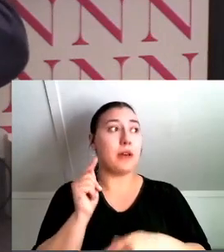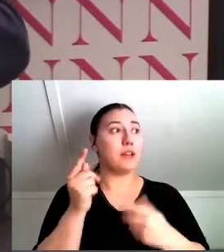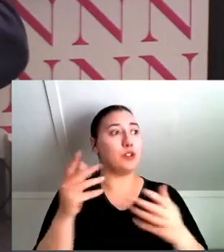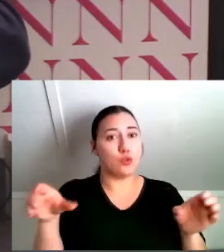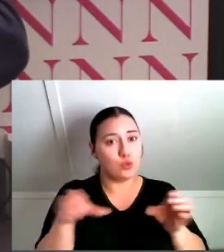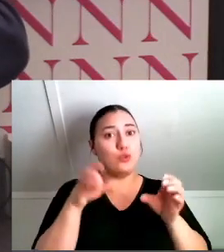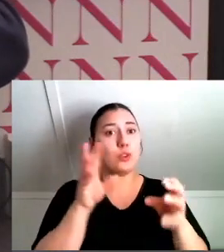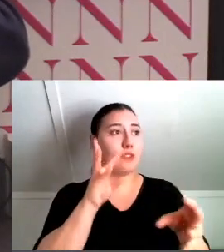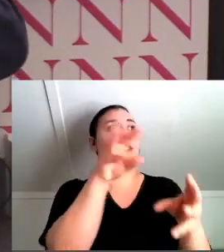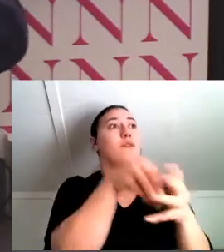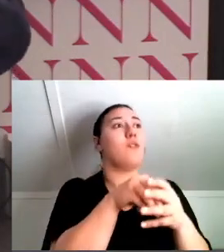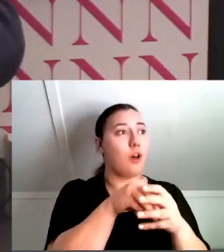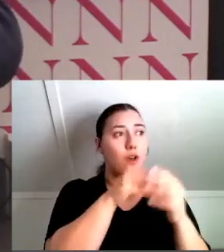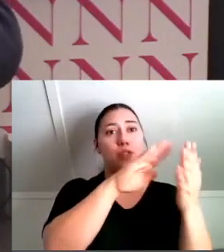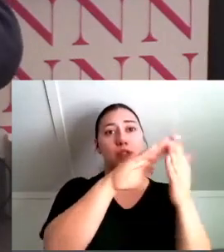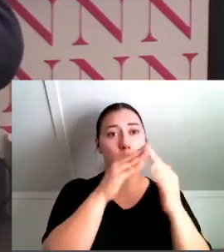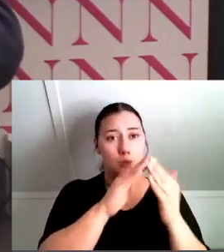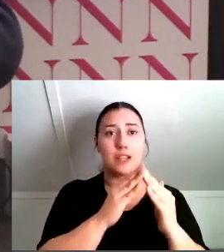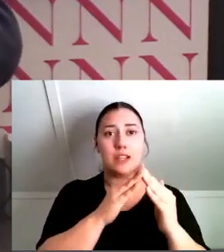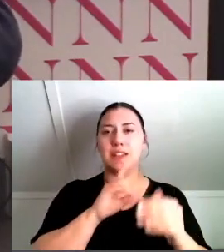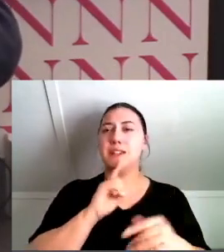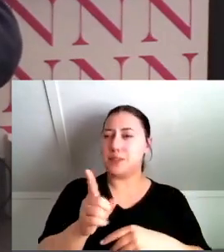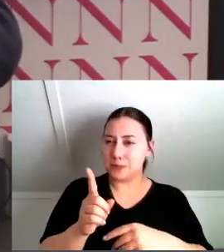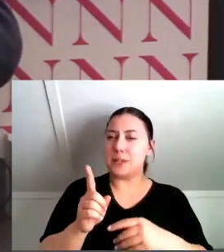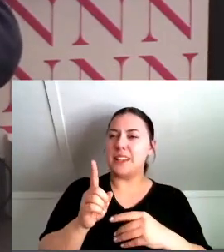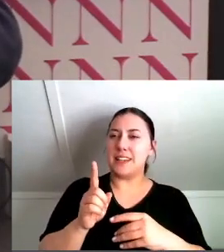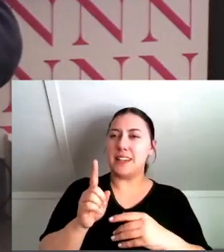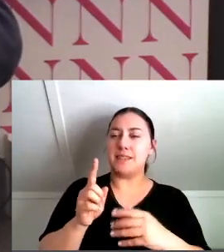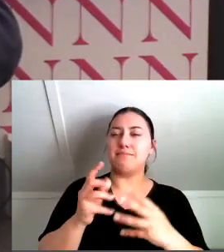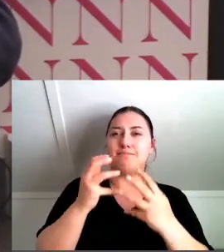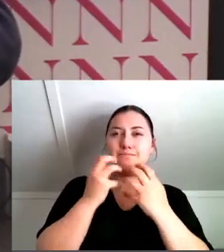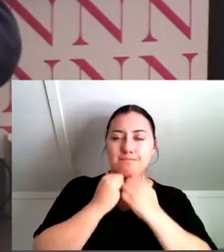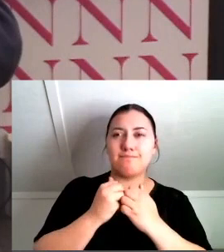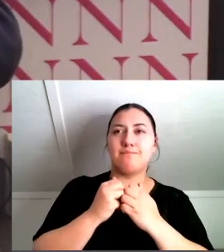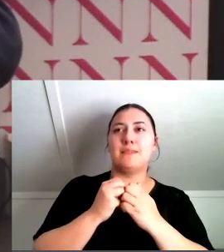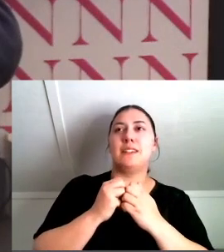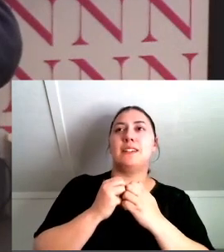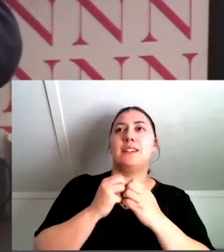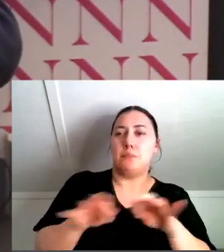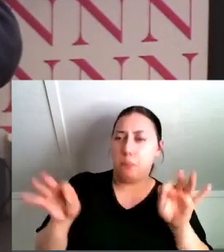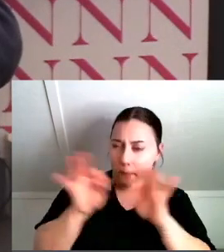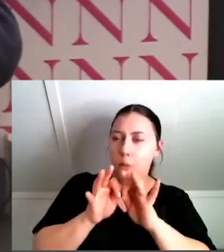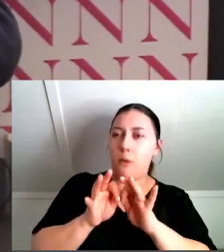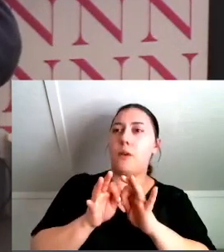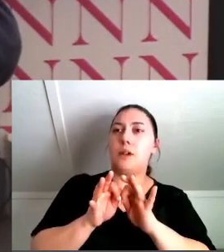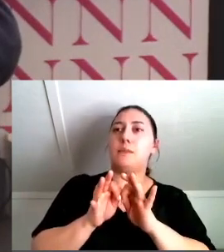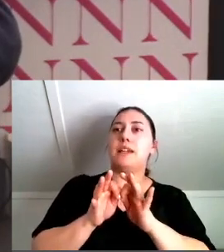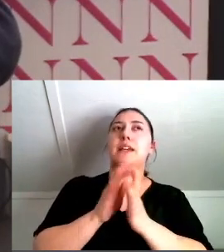it kind of matters because it becomes a way in the narrative of the work that you're doing